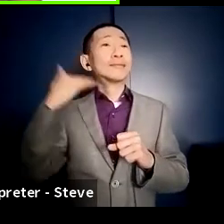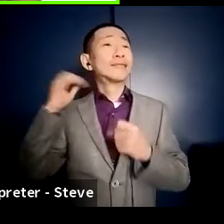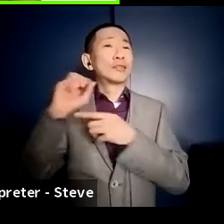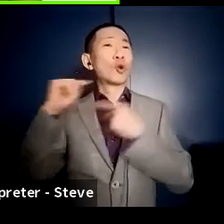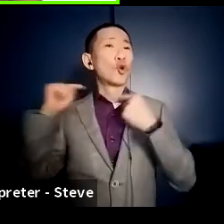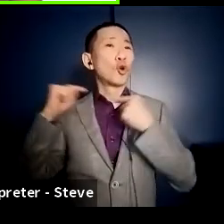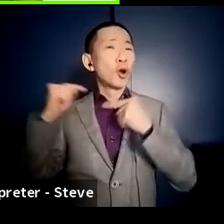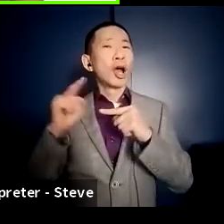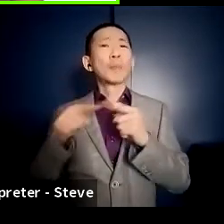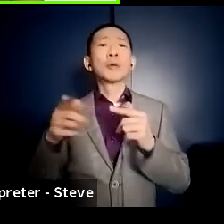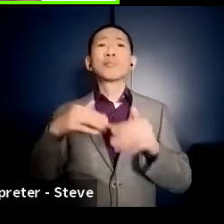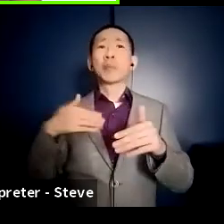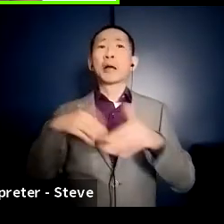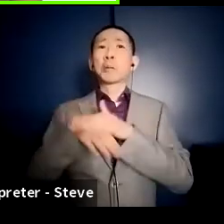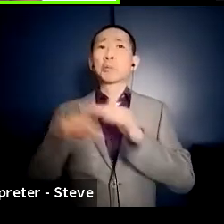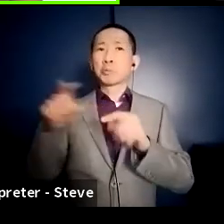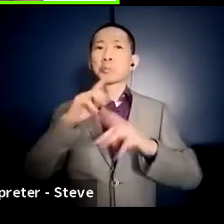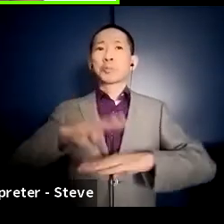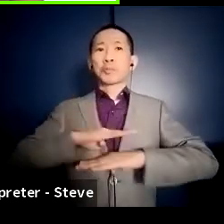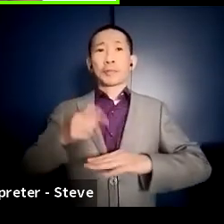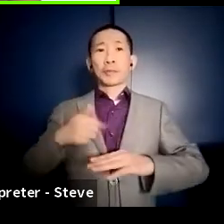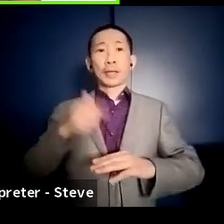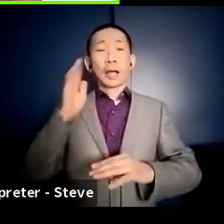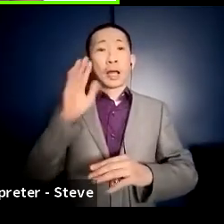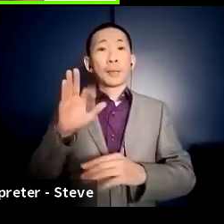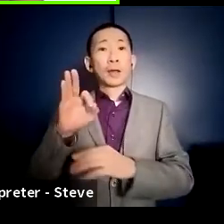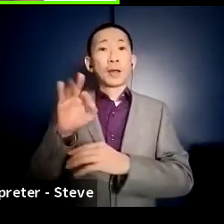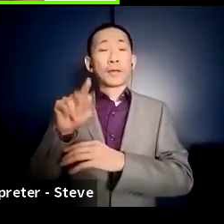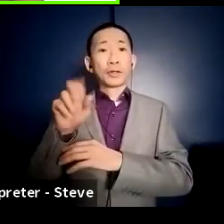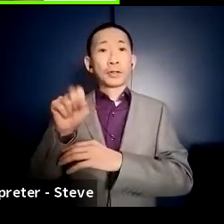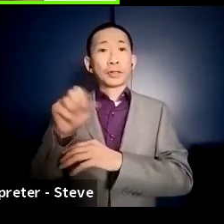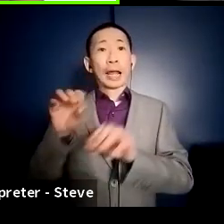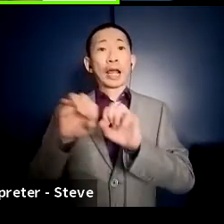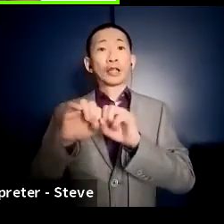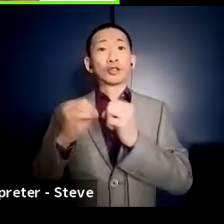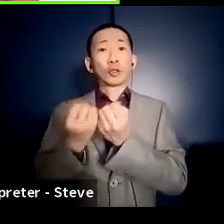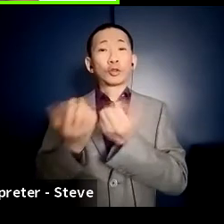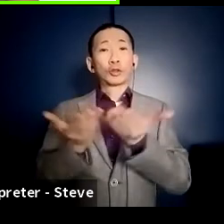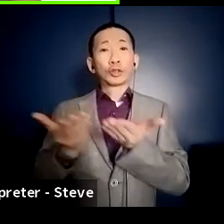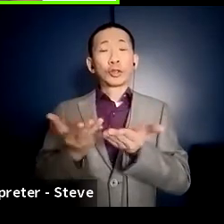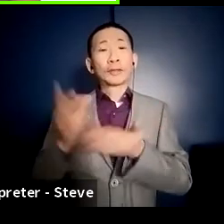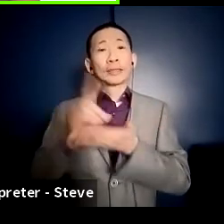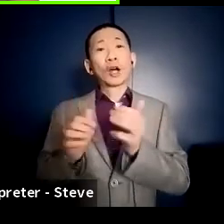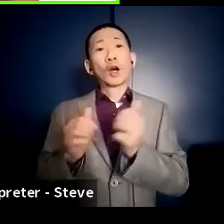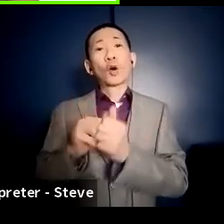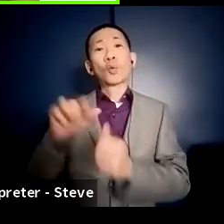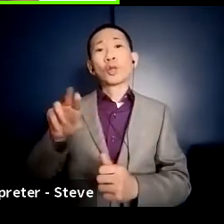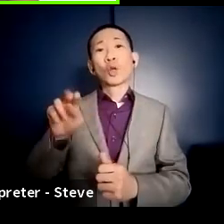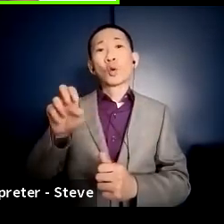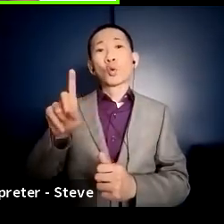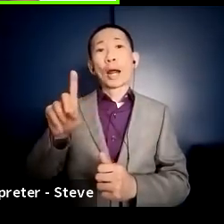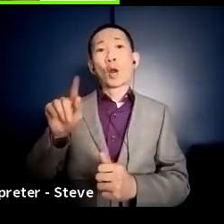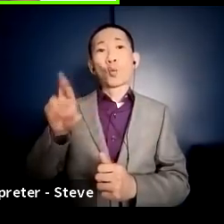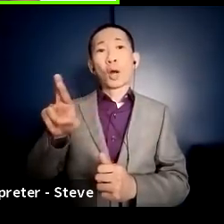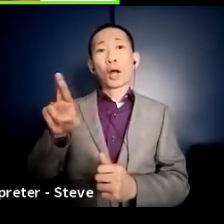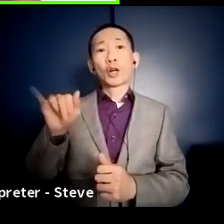access needs are being met. I am a futures and social services designer and co-founder of Groundwater Arts. I will now pass it on to